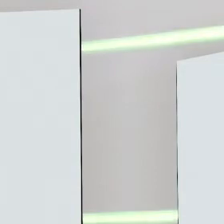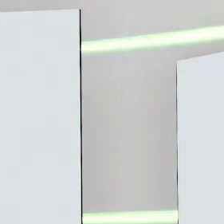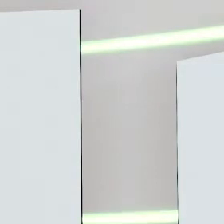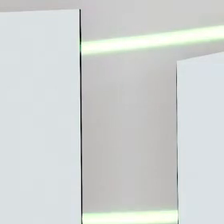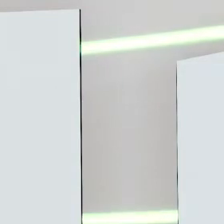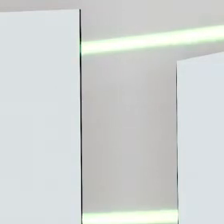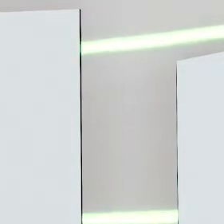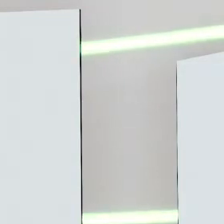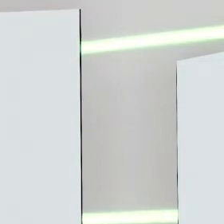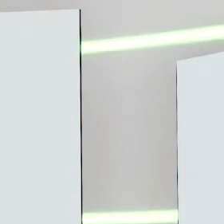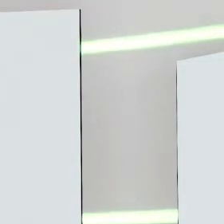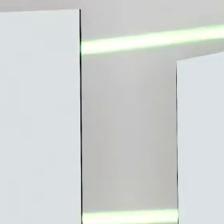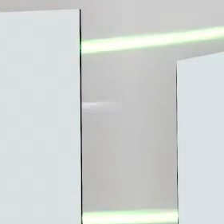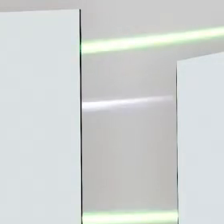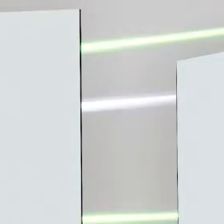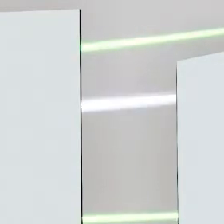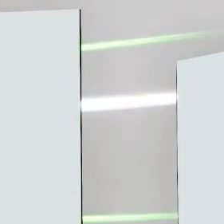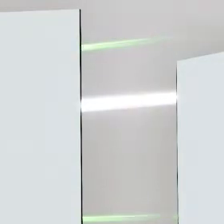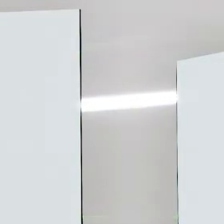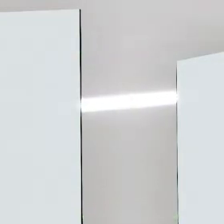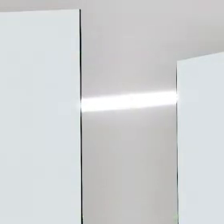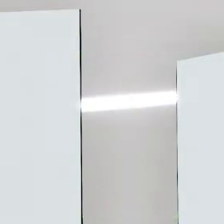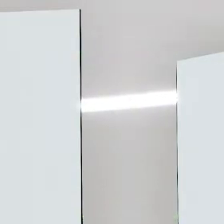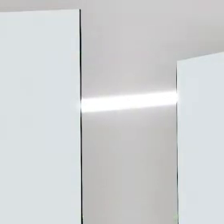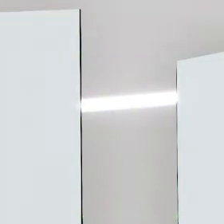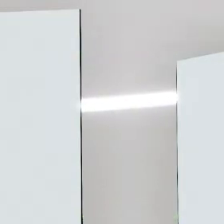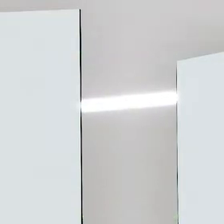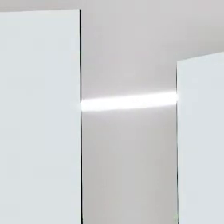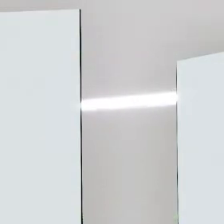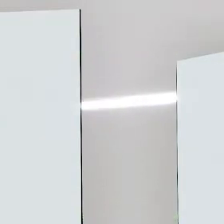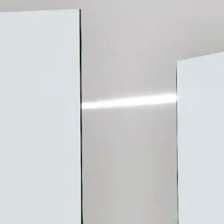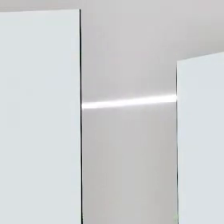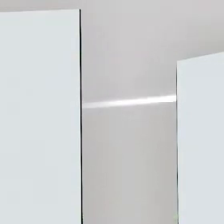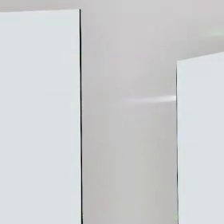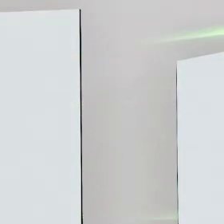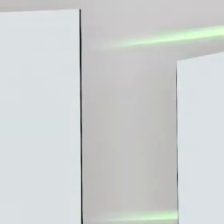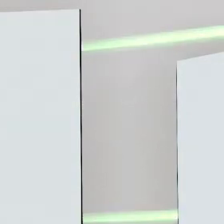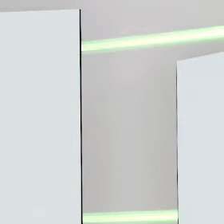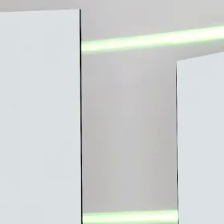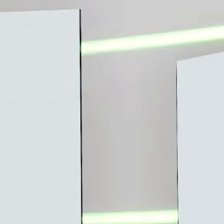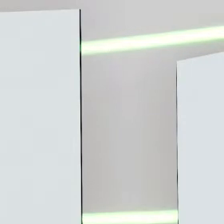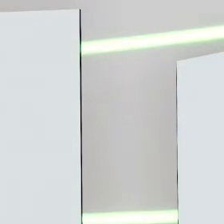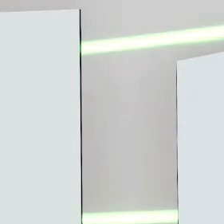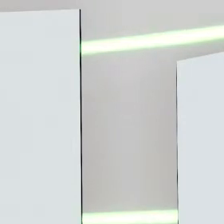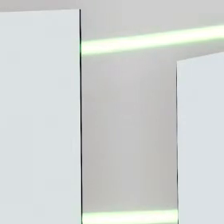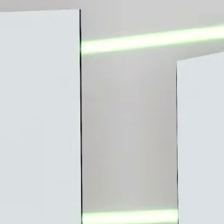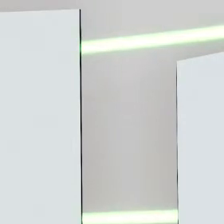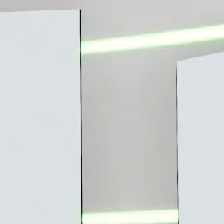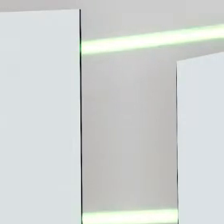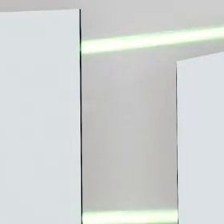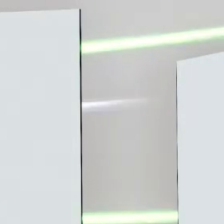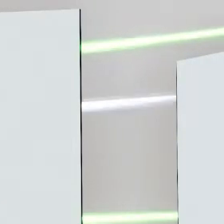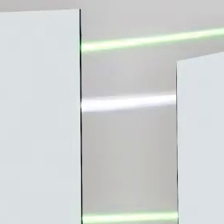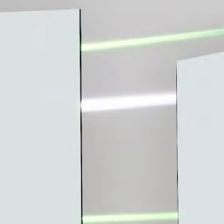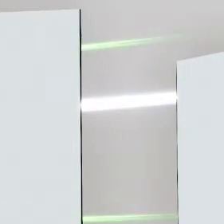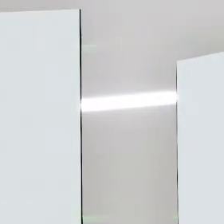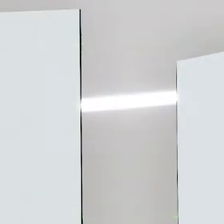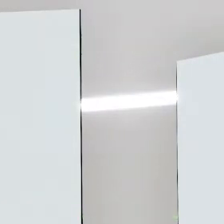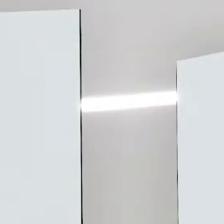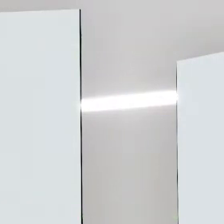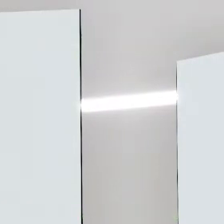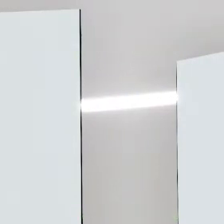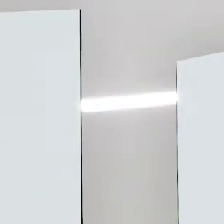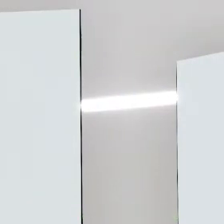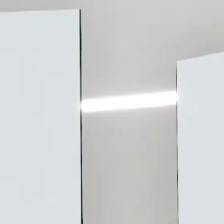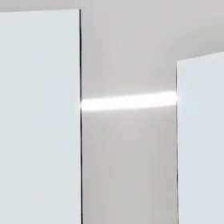4 years. With their incredible support and the support of many other partners all over the world, we help each year 10